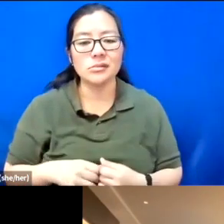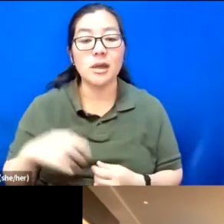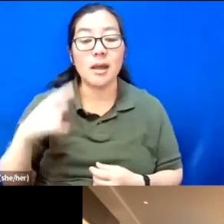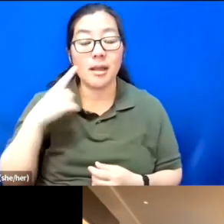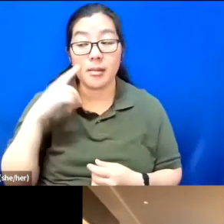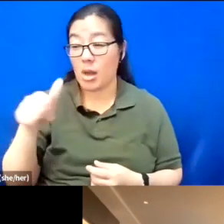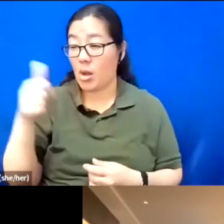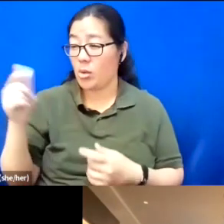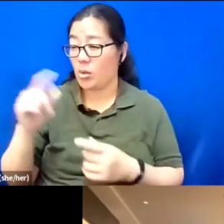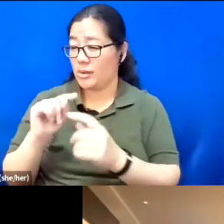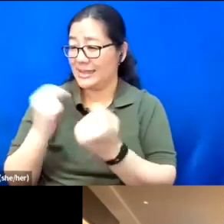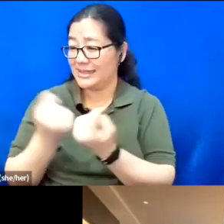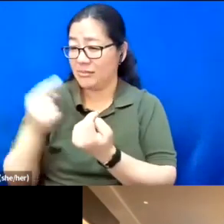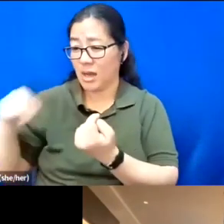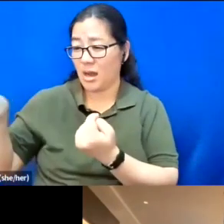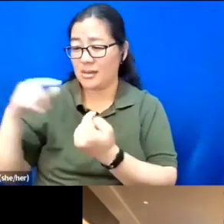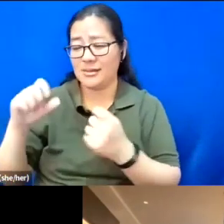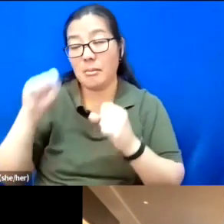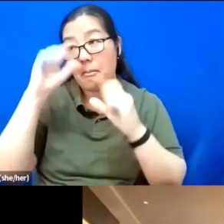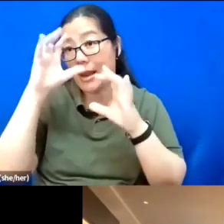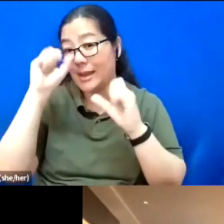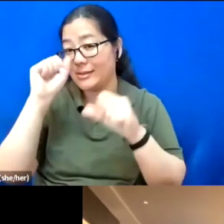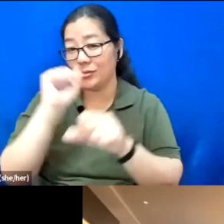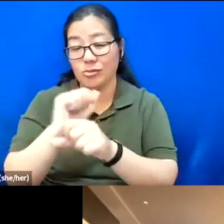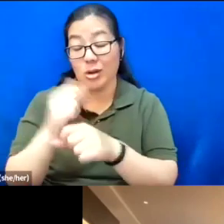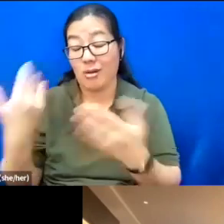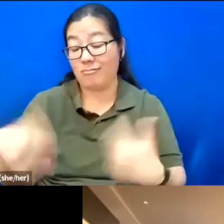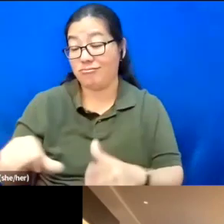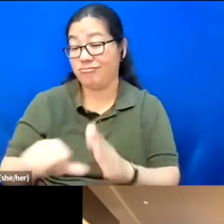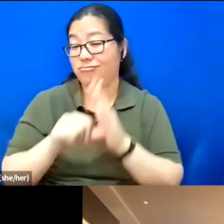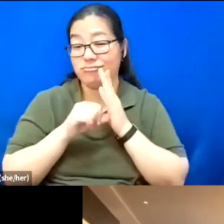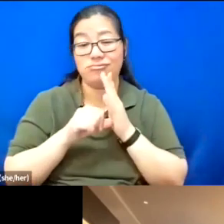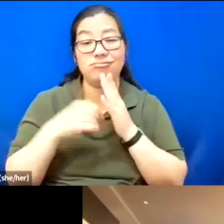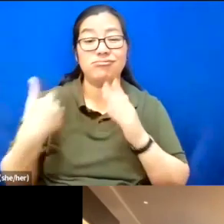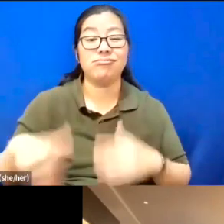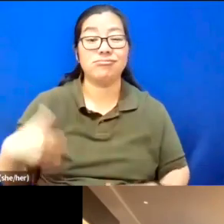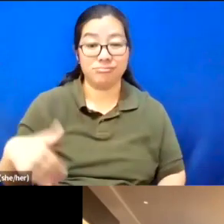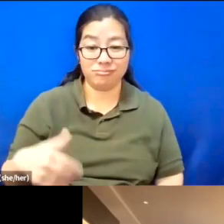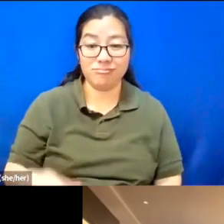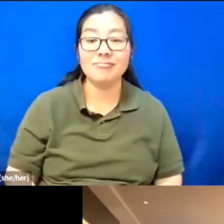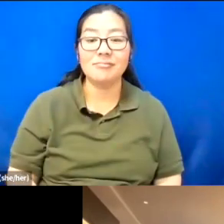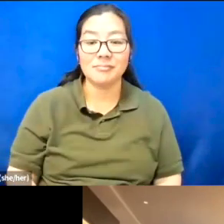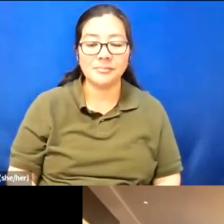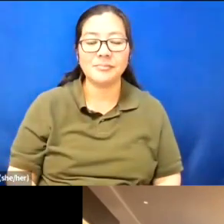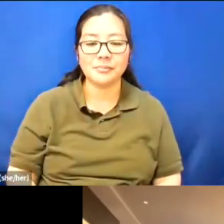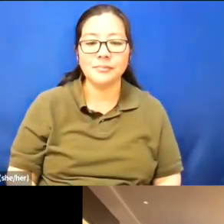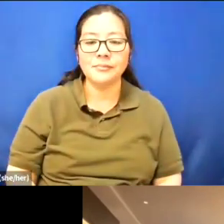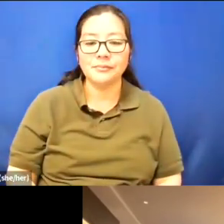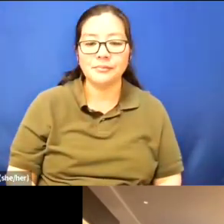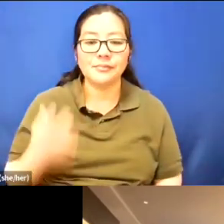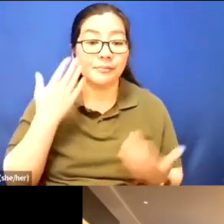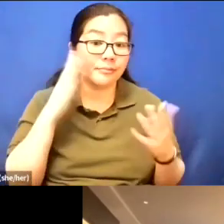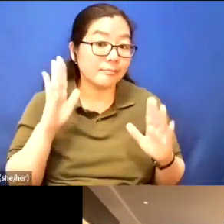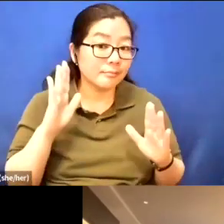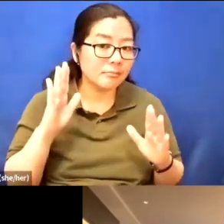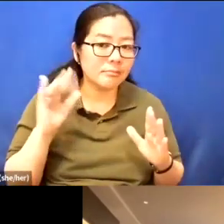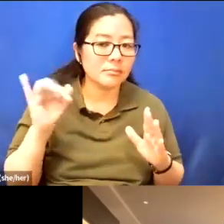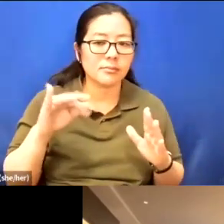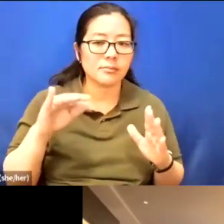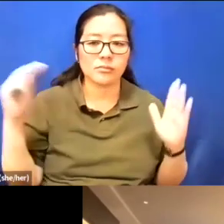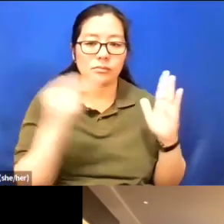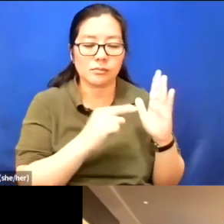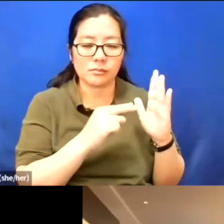teammates just did an amazing job. I'm so impressed with them. And so I don't know if you even looked at the link,